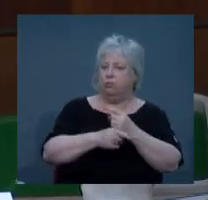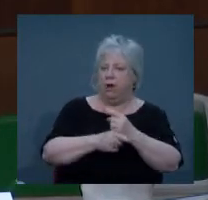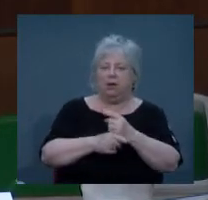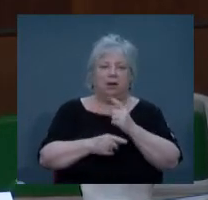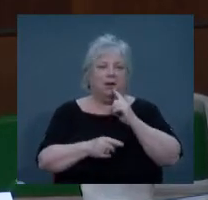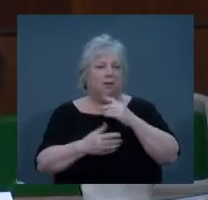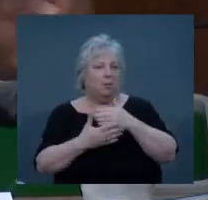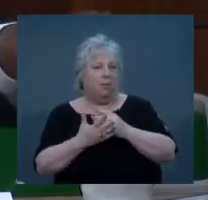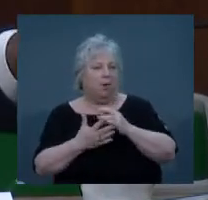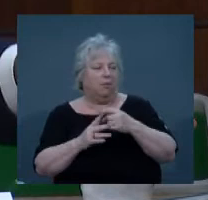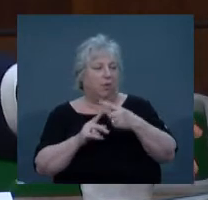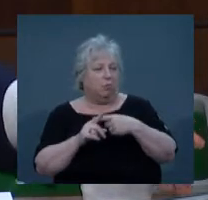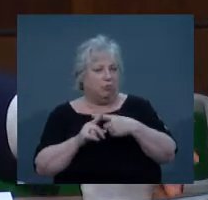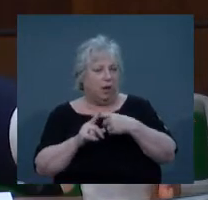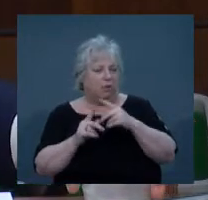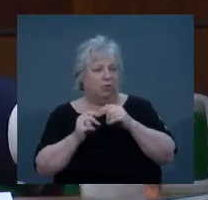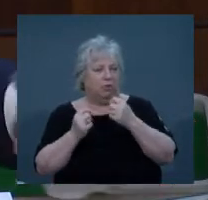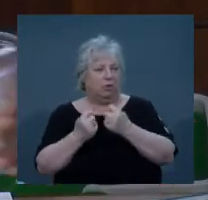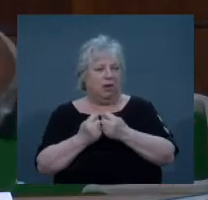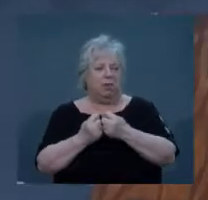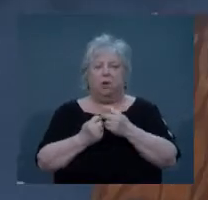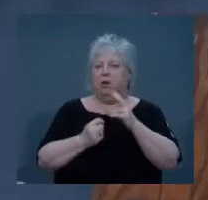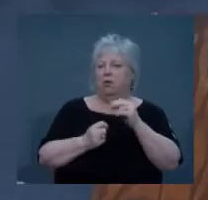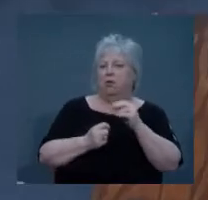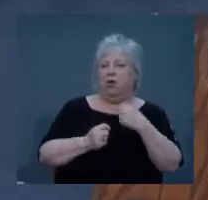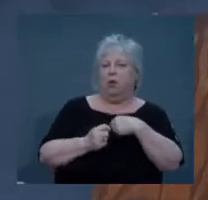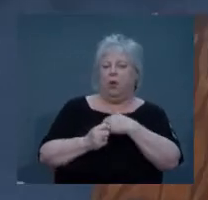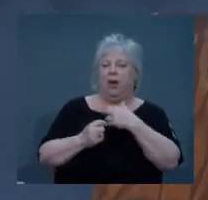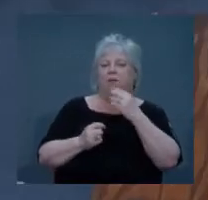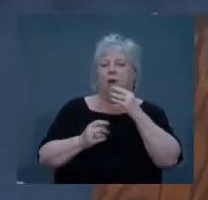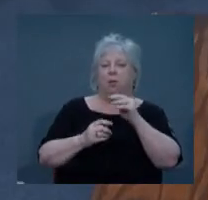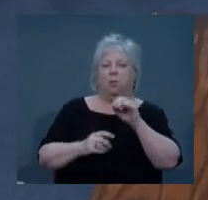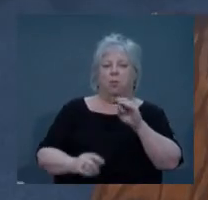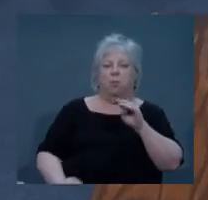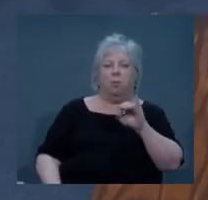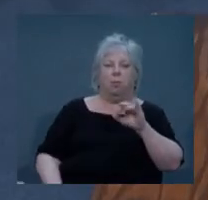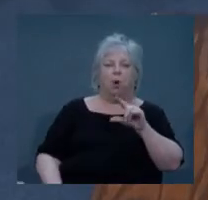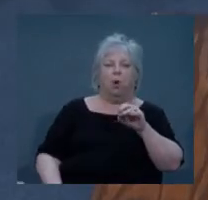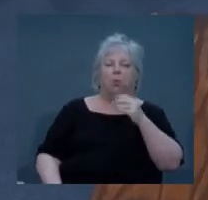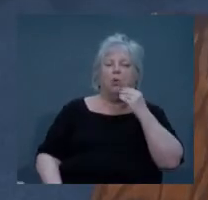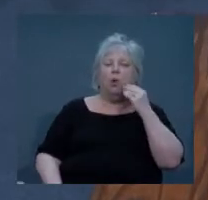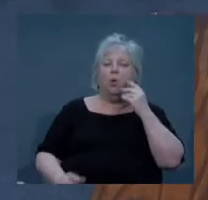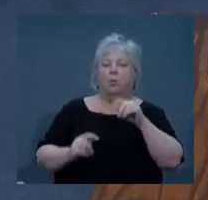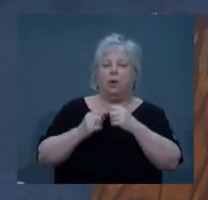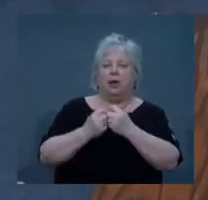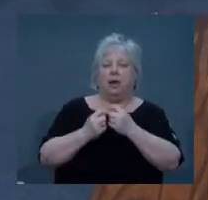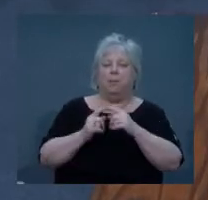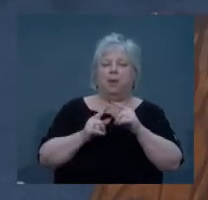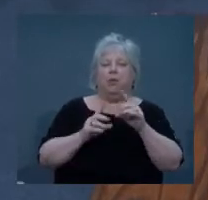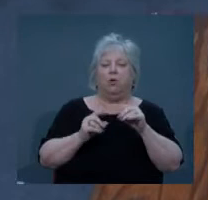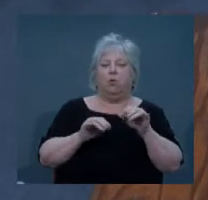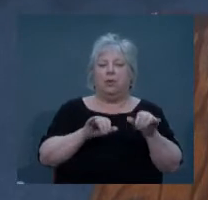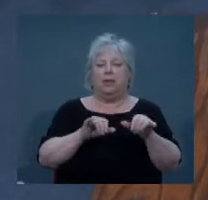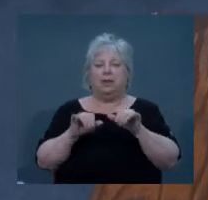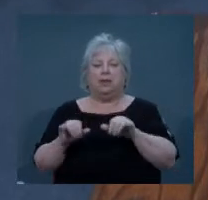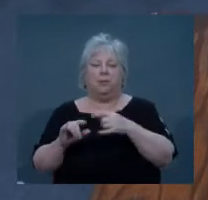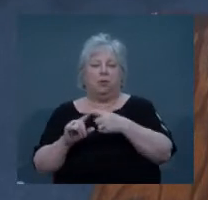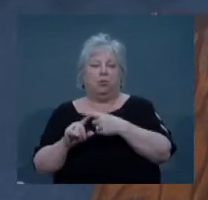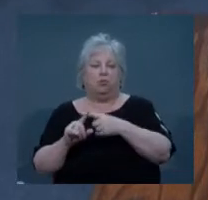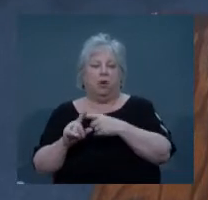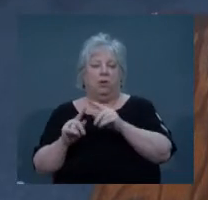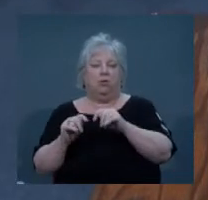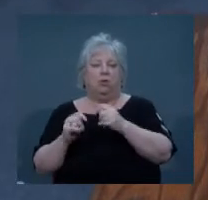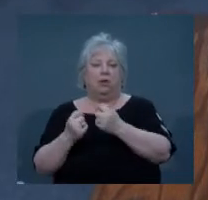of the rental team or is it? No, we have a mobile home team, but they're doing what the rental team does, but it's just focused on mobile